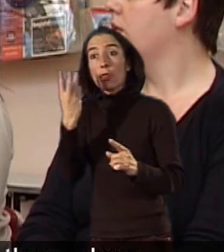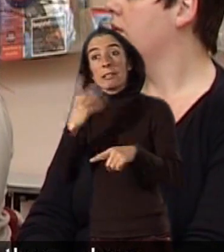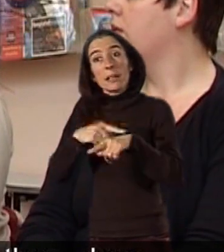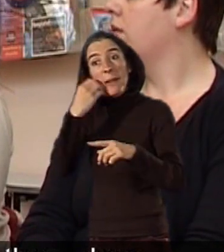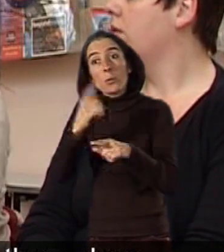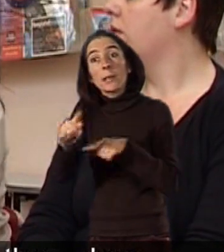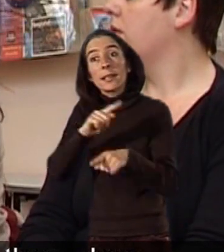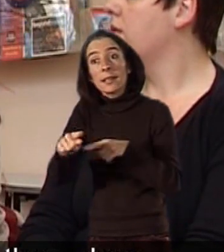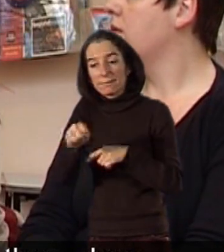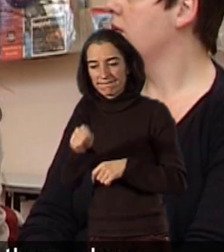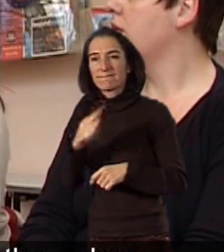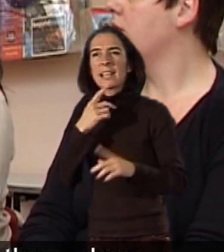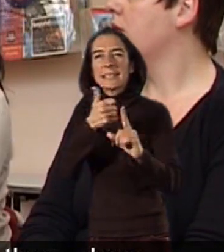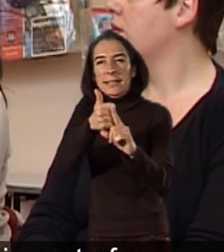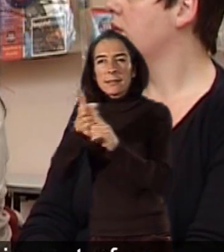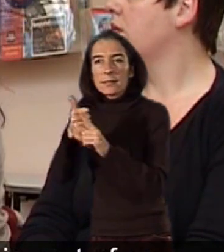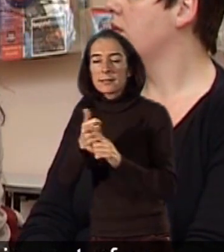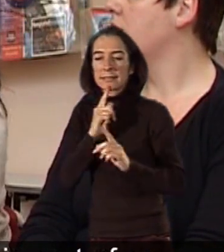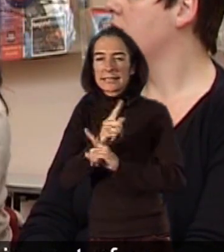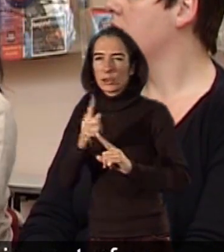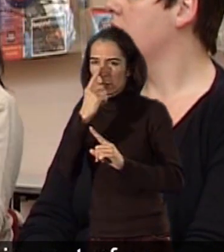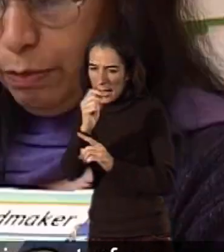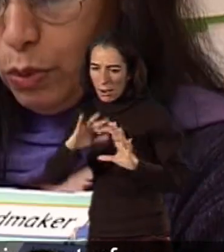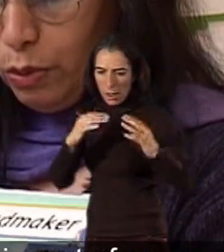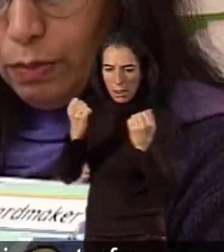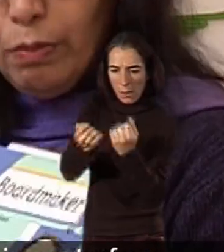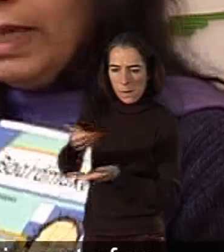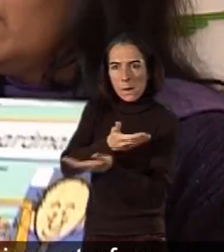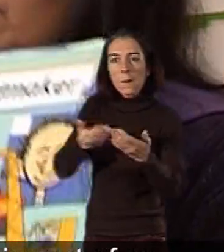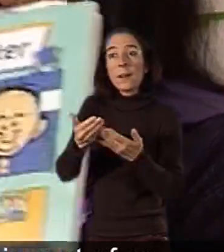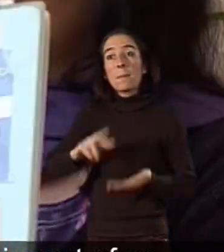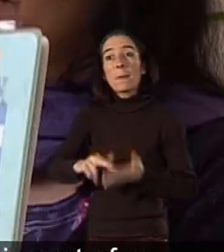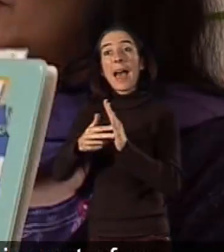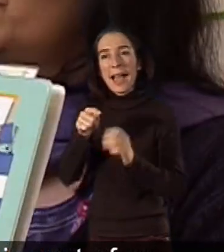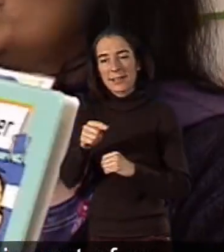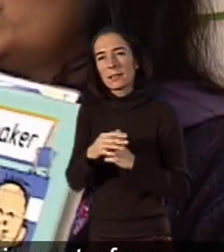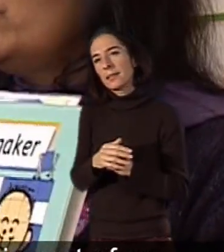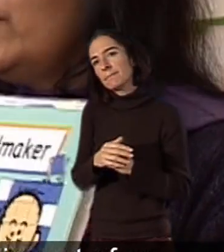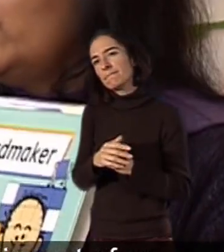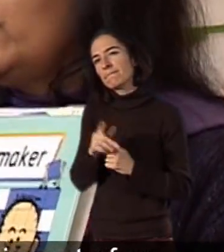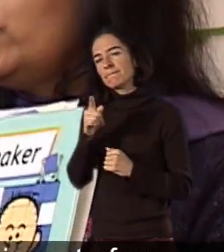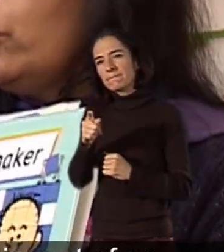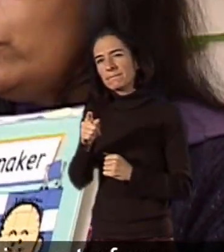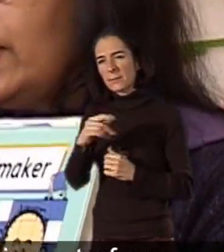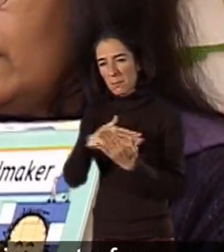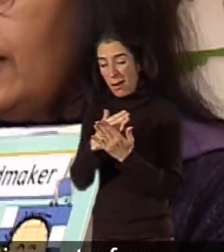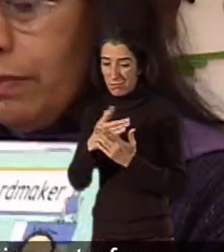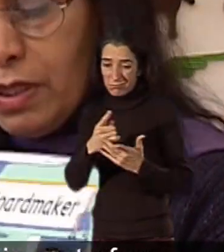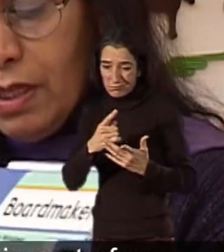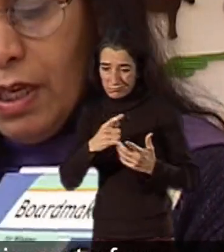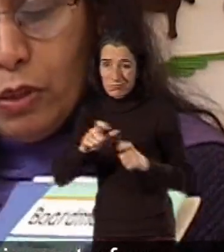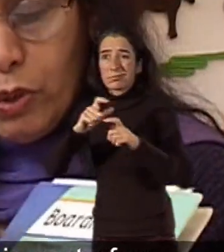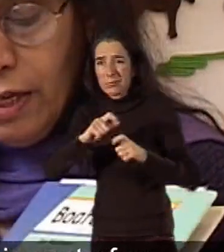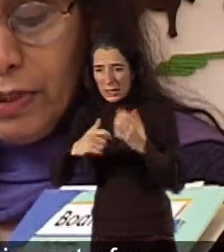week, where assistants and teachers can use that time for planning purposes. It is part of an ongoing issue really